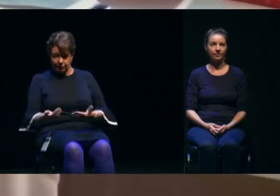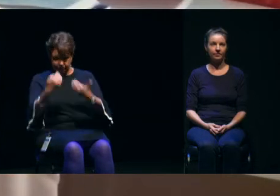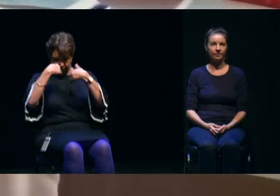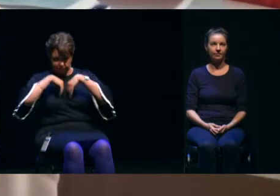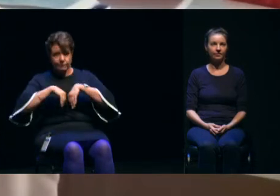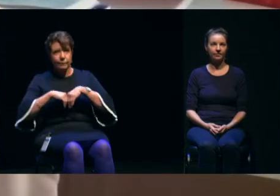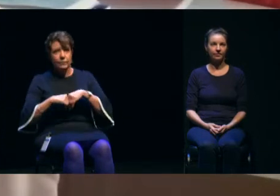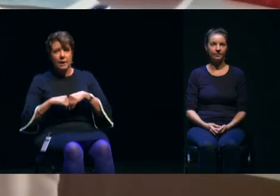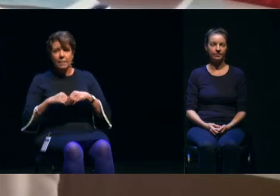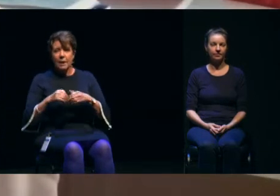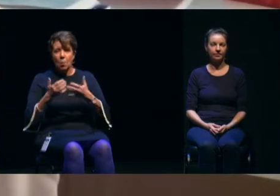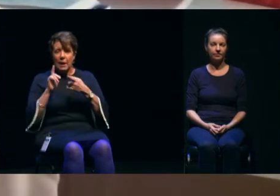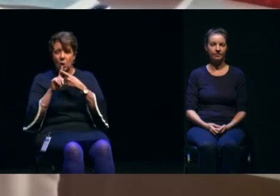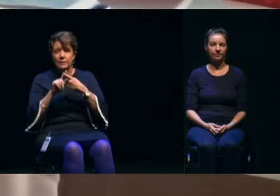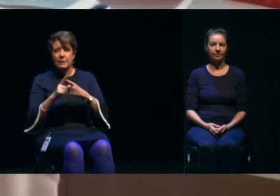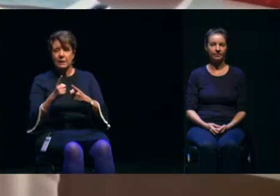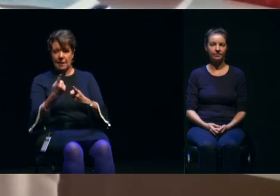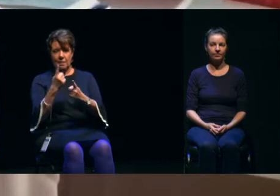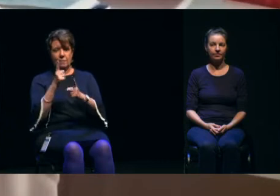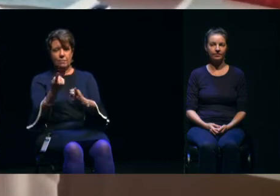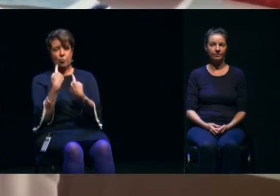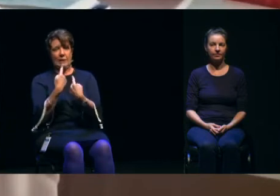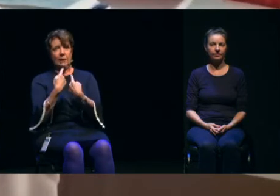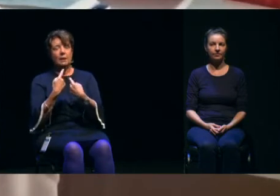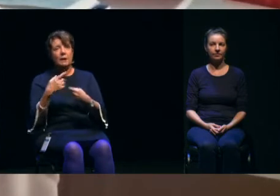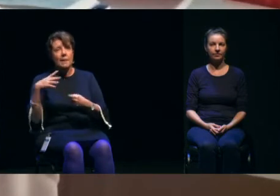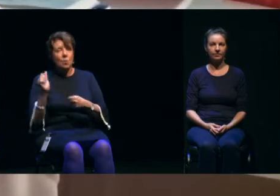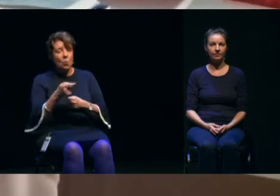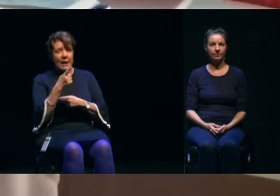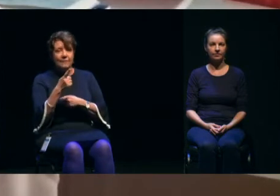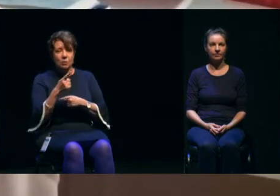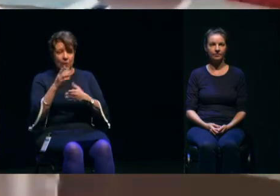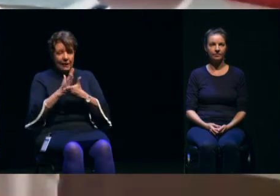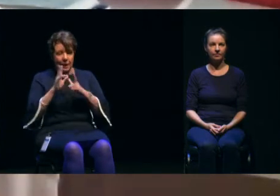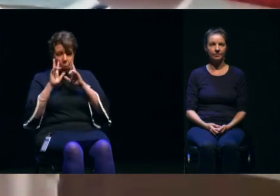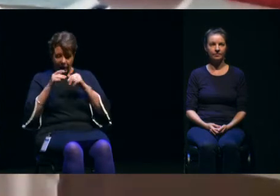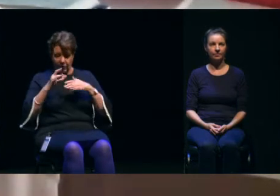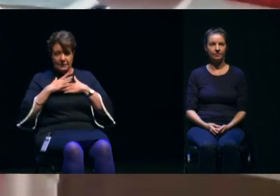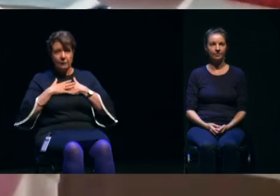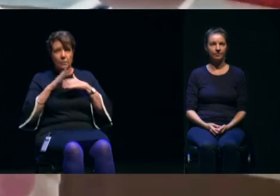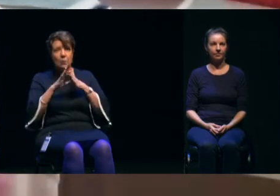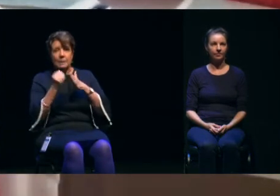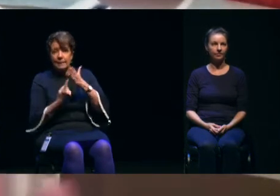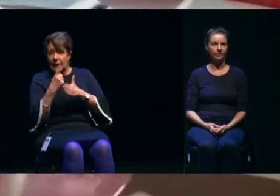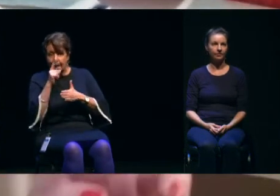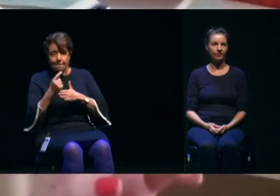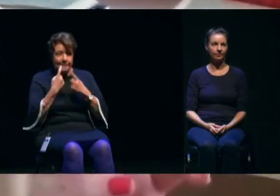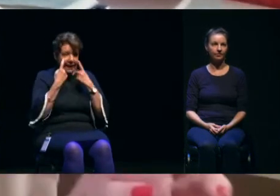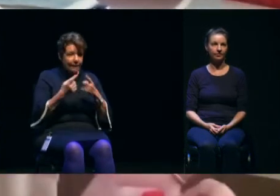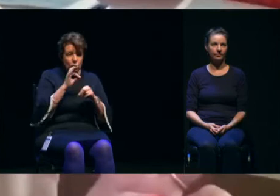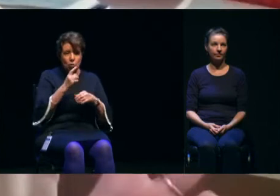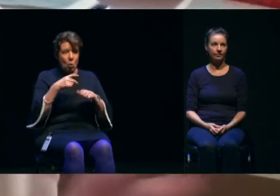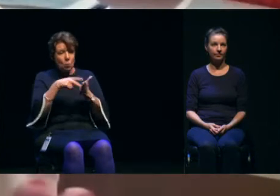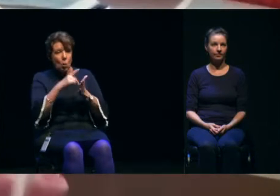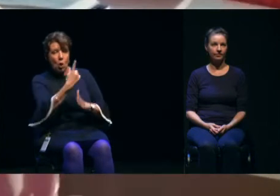are constantly threatened, that we have to take care of ourselves because something can happen. Be careful. Don't walk